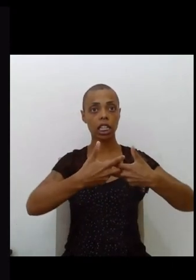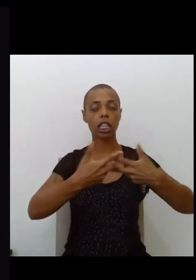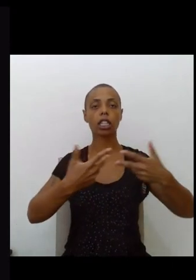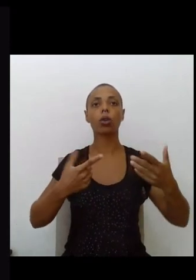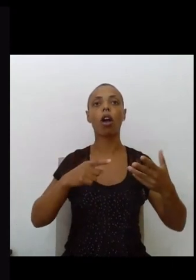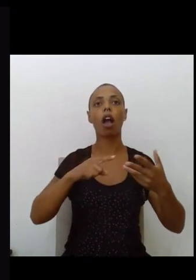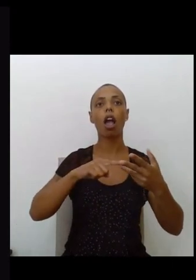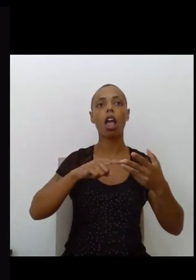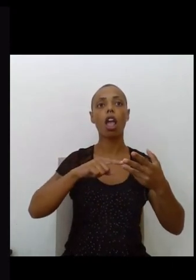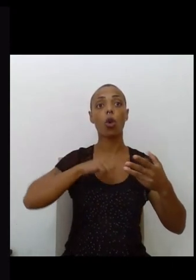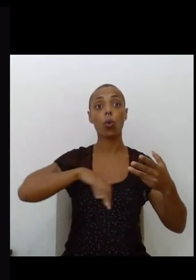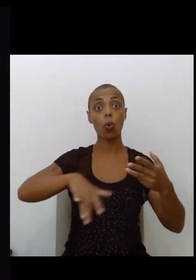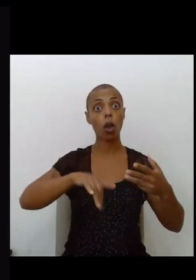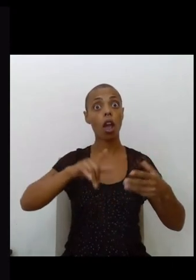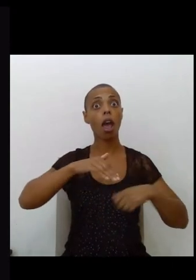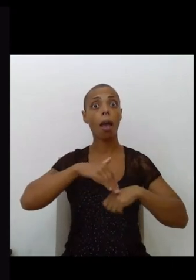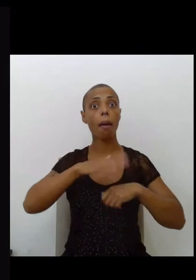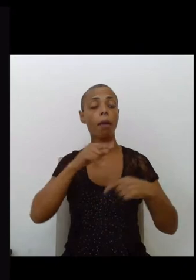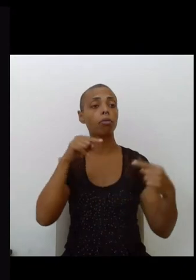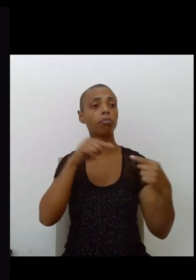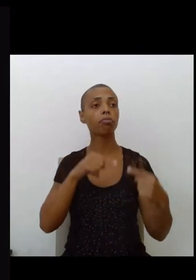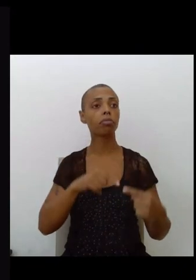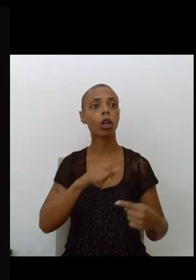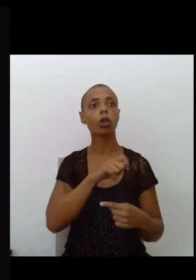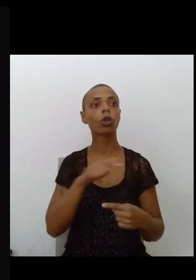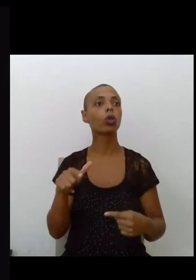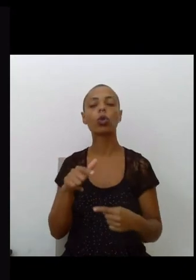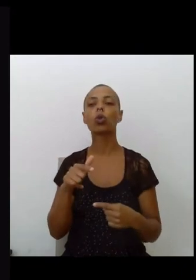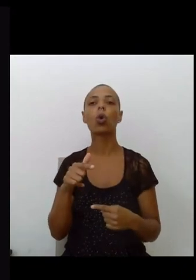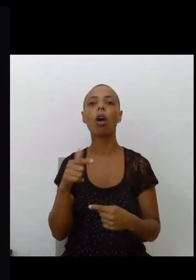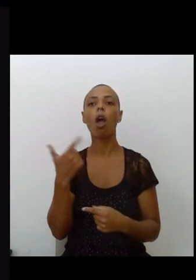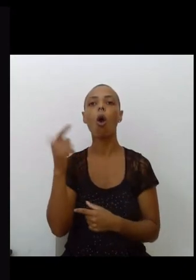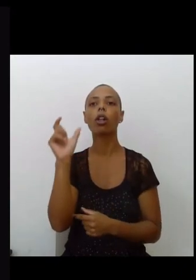than yang daudu ashtime